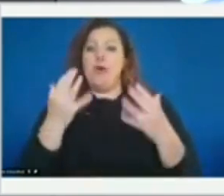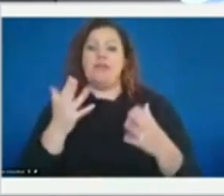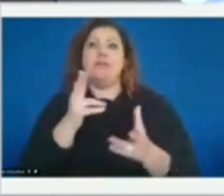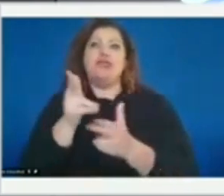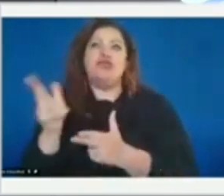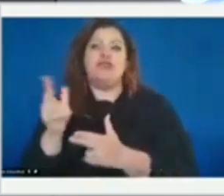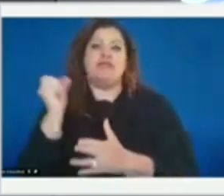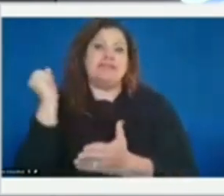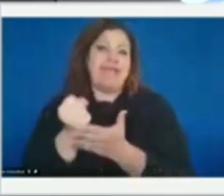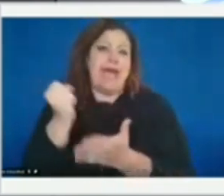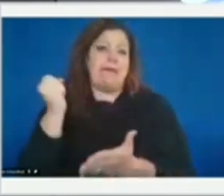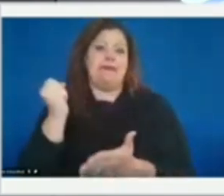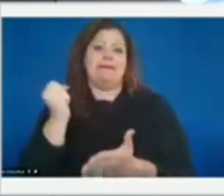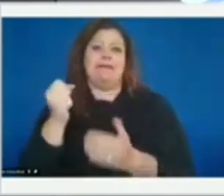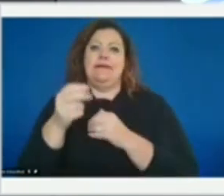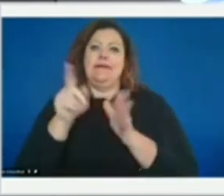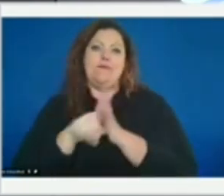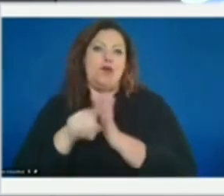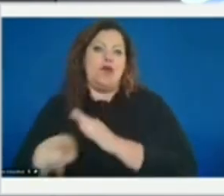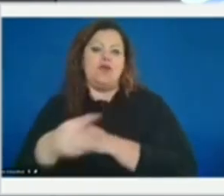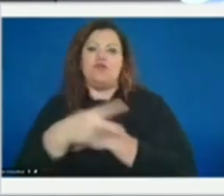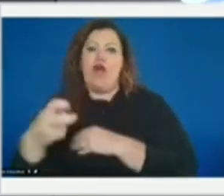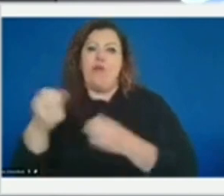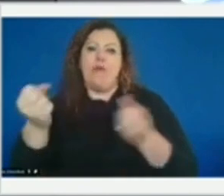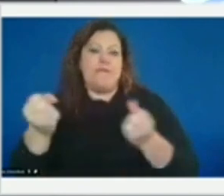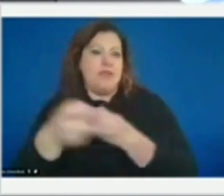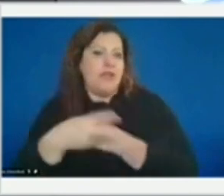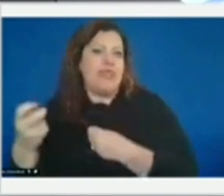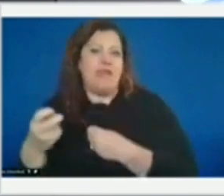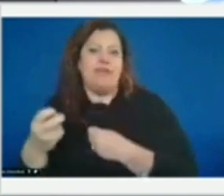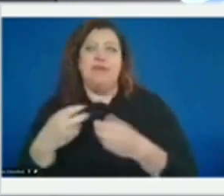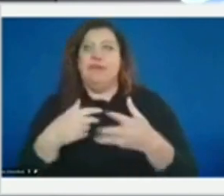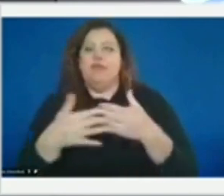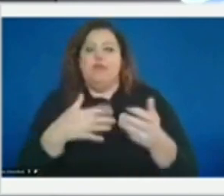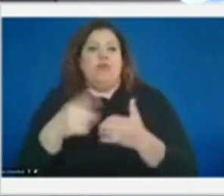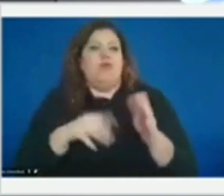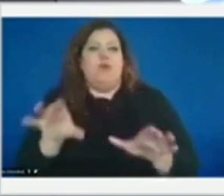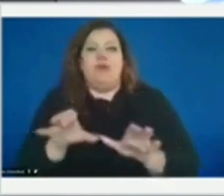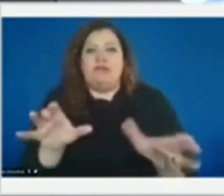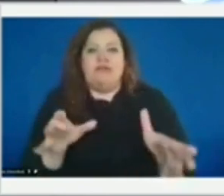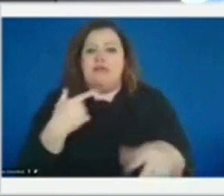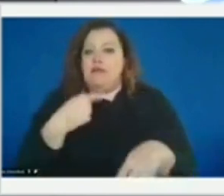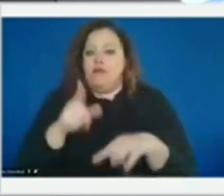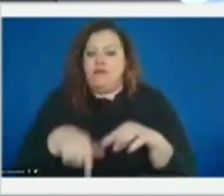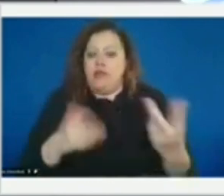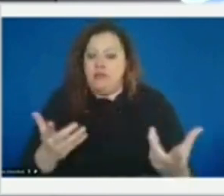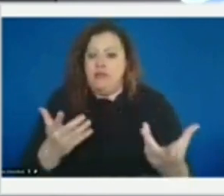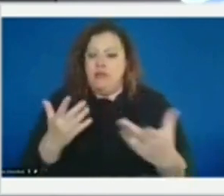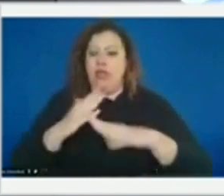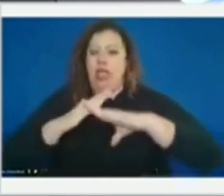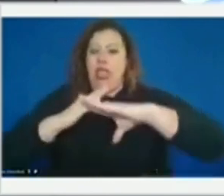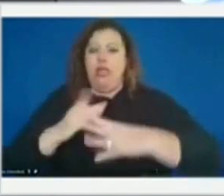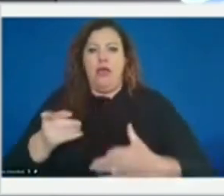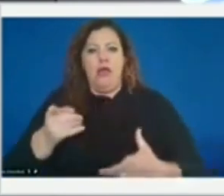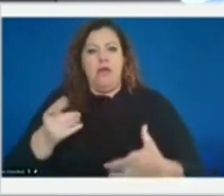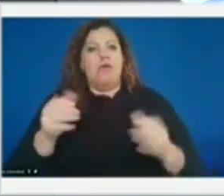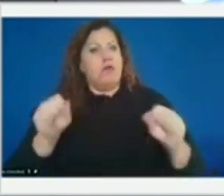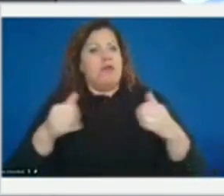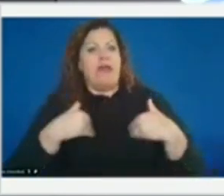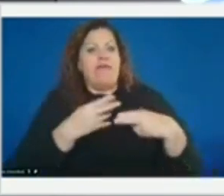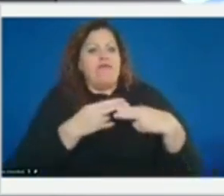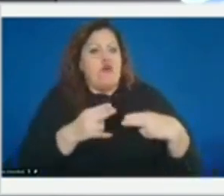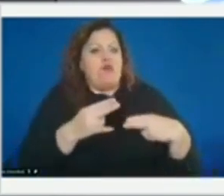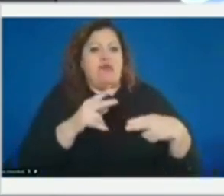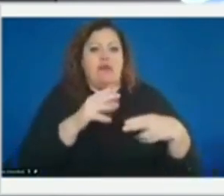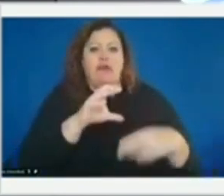homicides, robberies, vehicle thefts. And no matter what we did, we couldn't get over the hump of, we could have momentary crime reduction, we